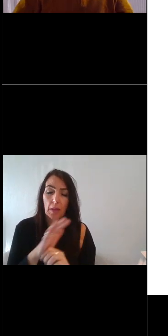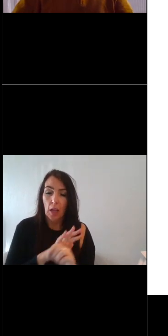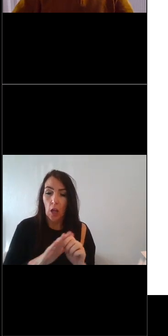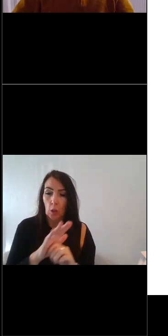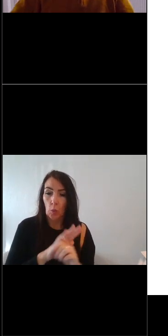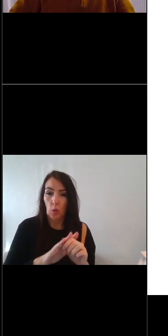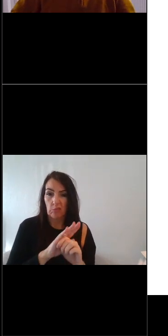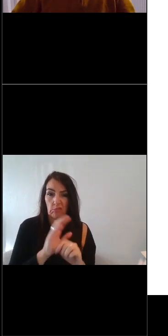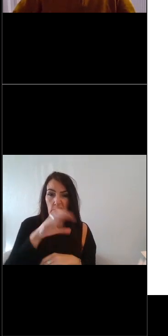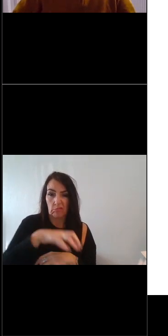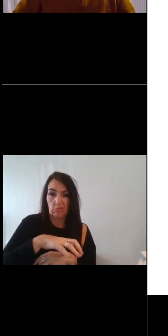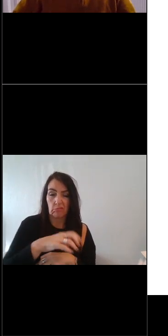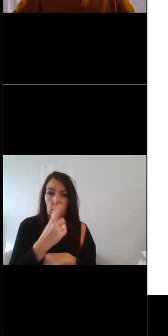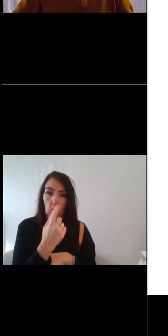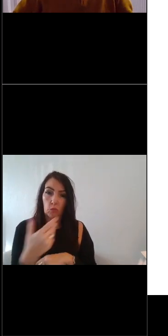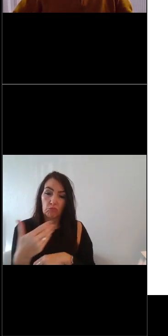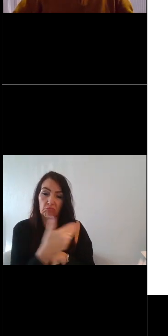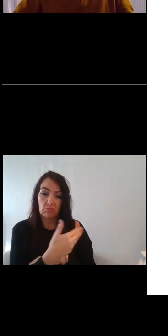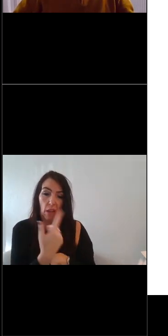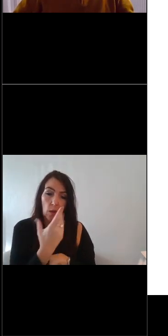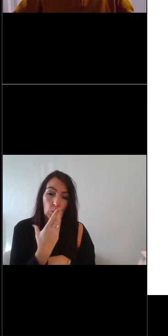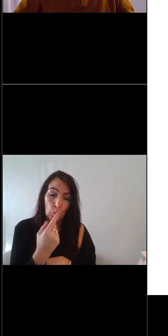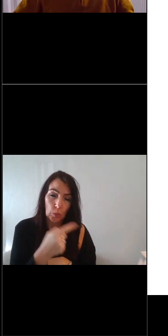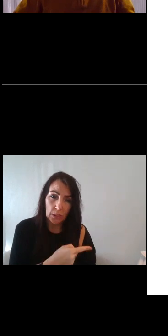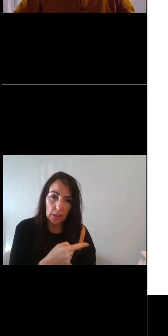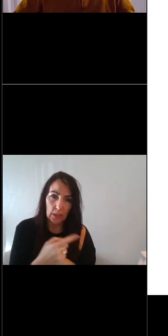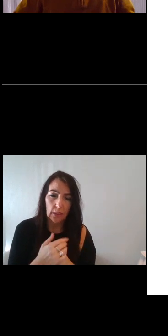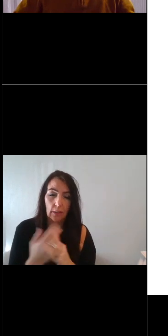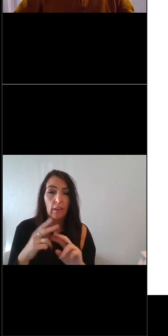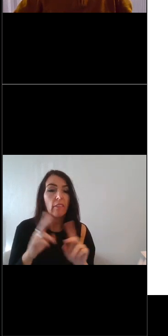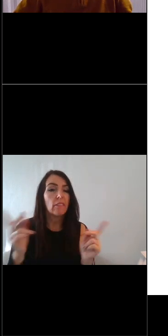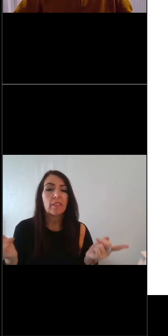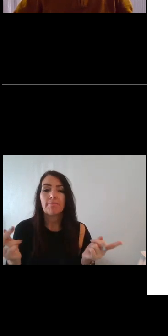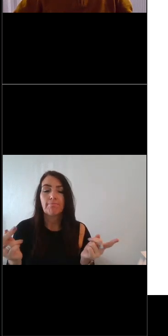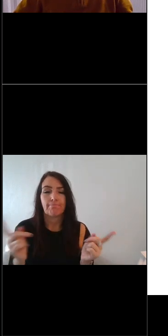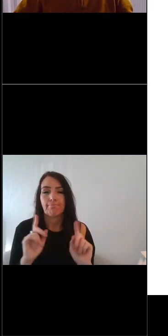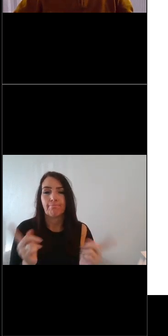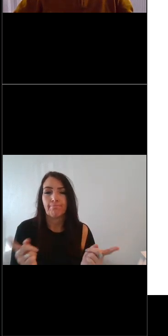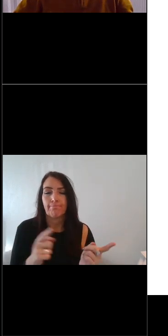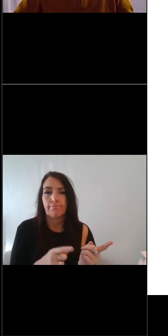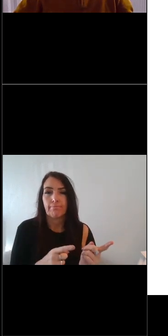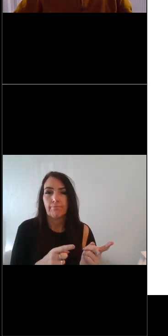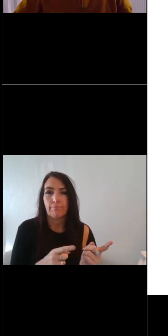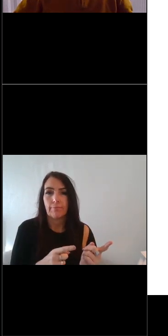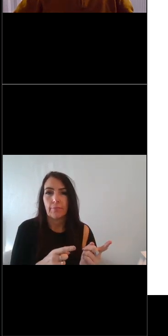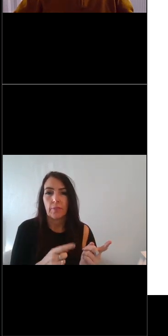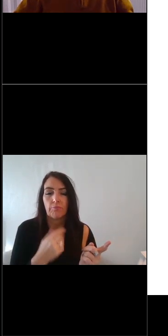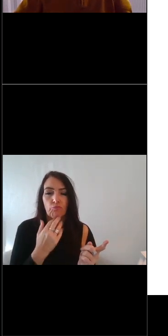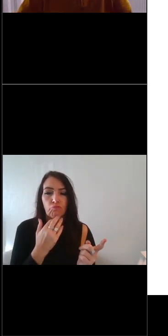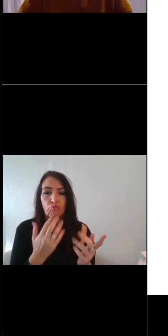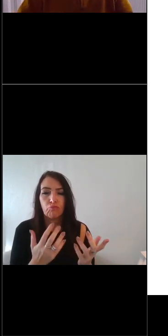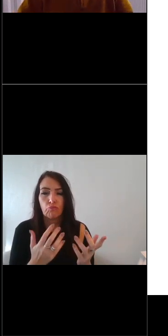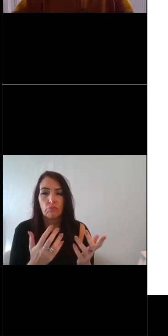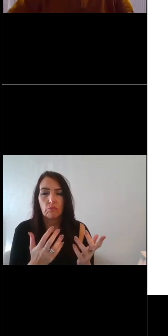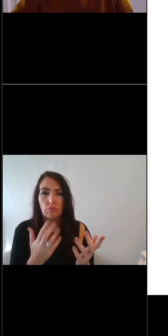capacity? If that isn't possible, then if it falls short, how much